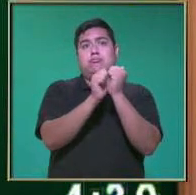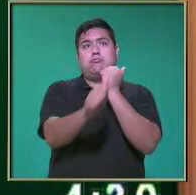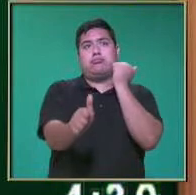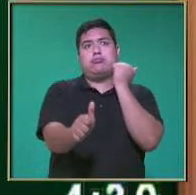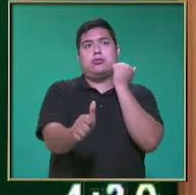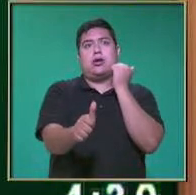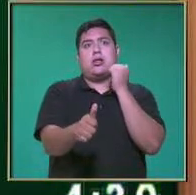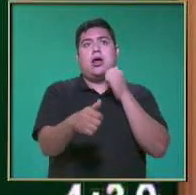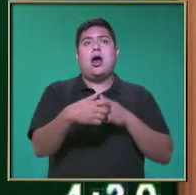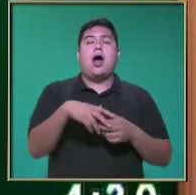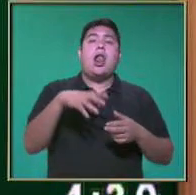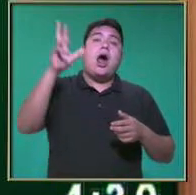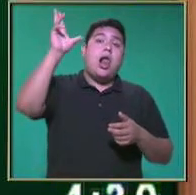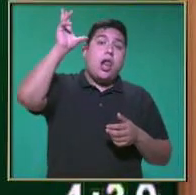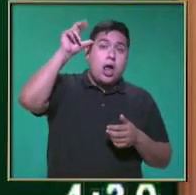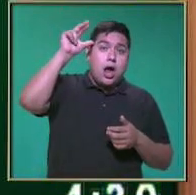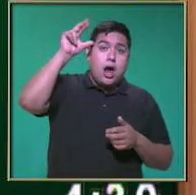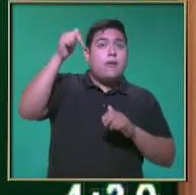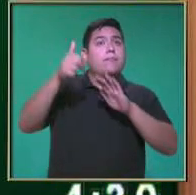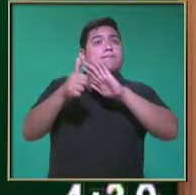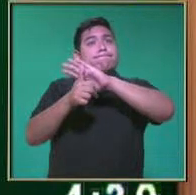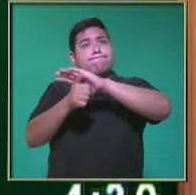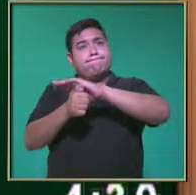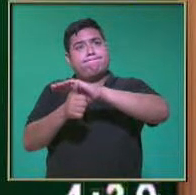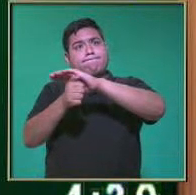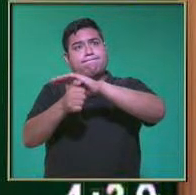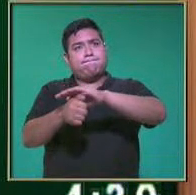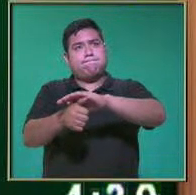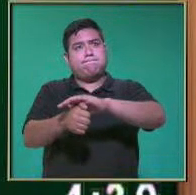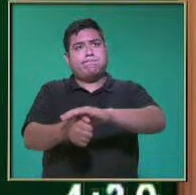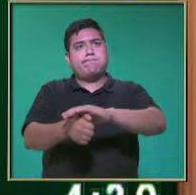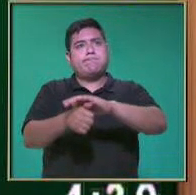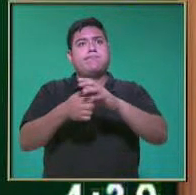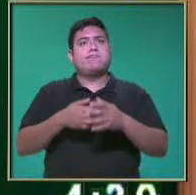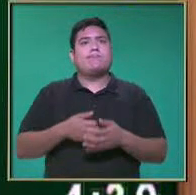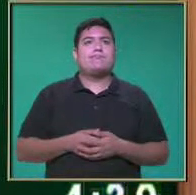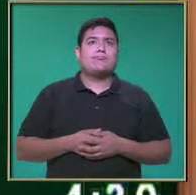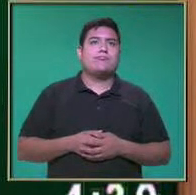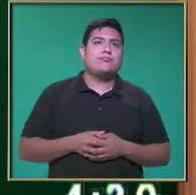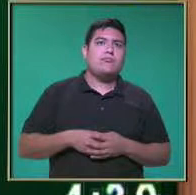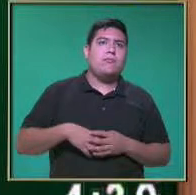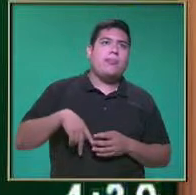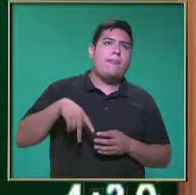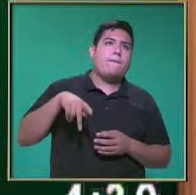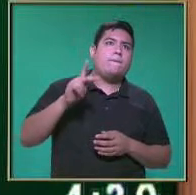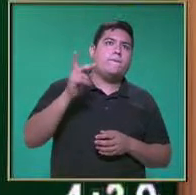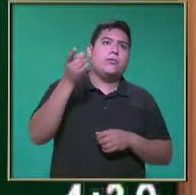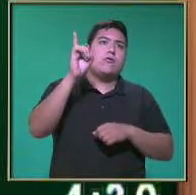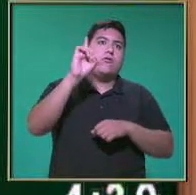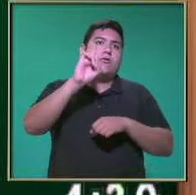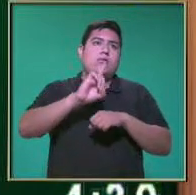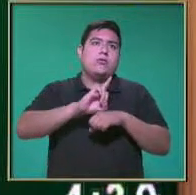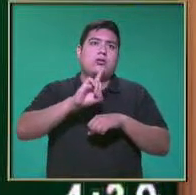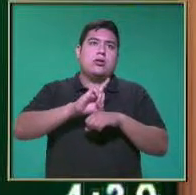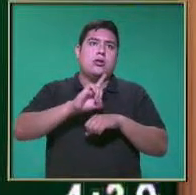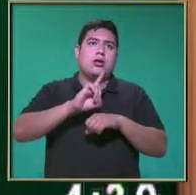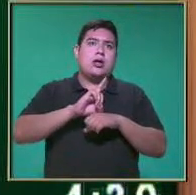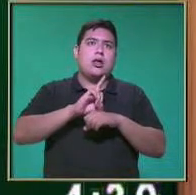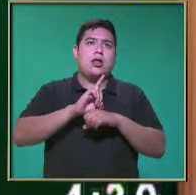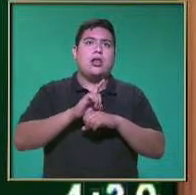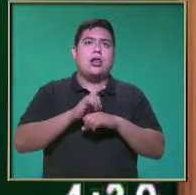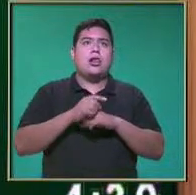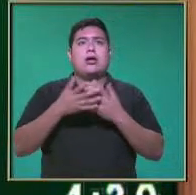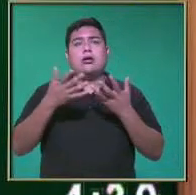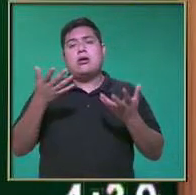and day, and he laughed at the tortoise that was very slow. One day, the tortoise finally got